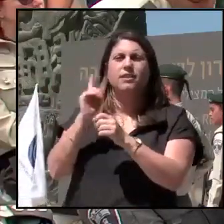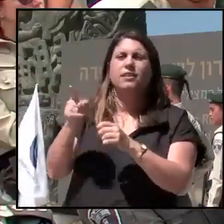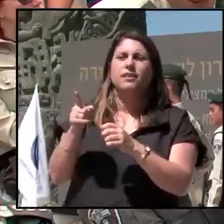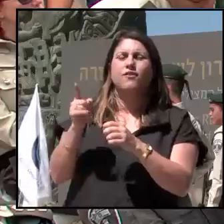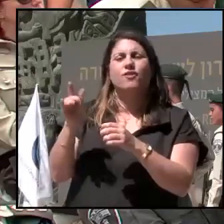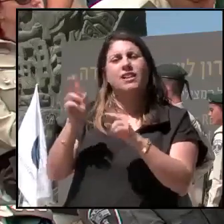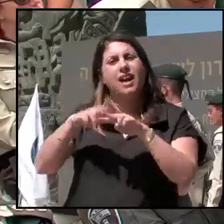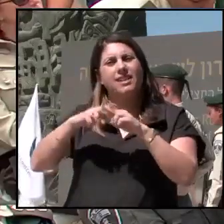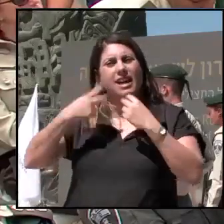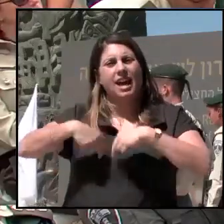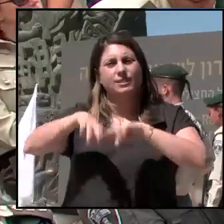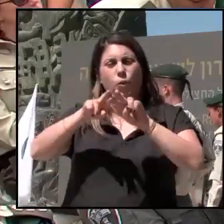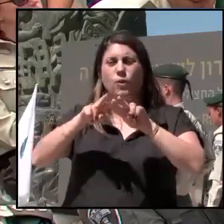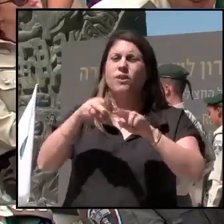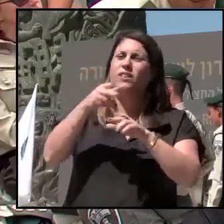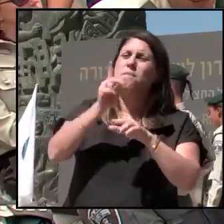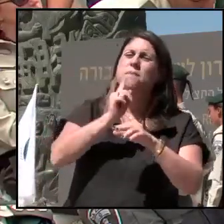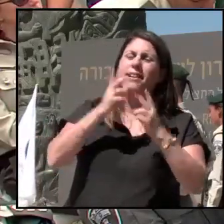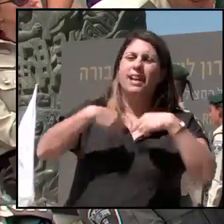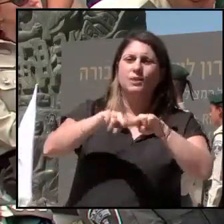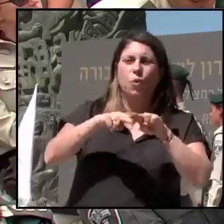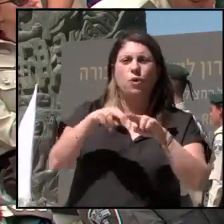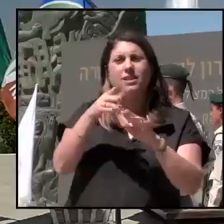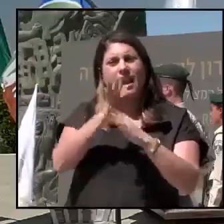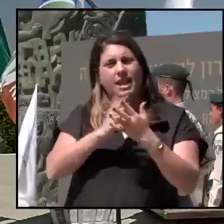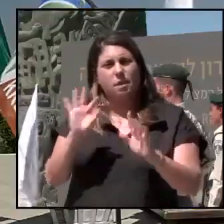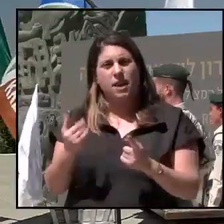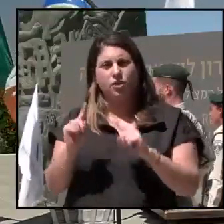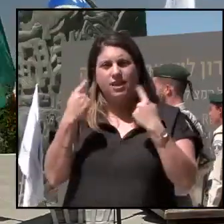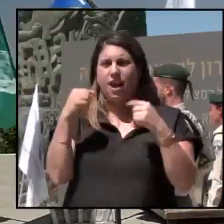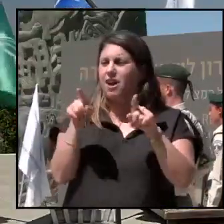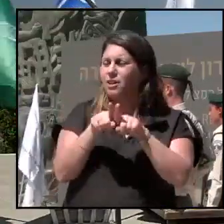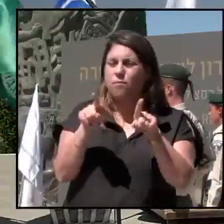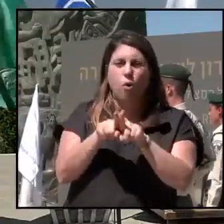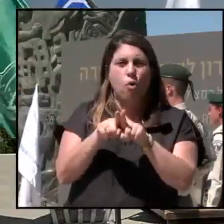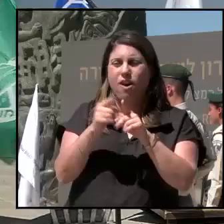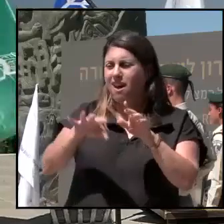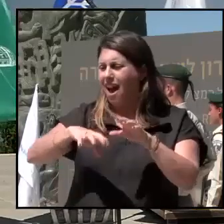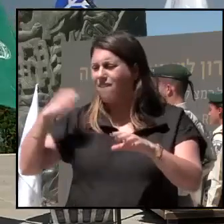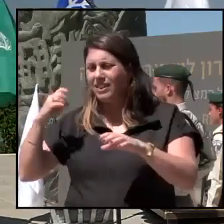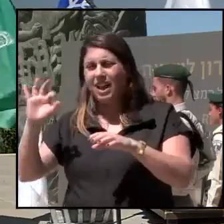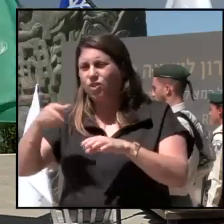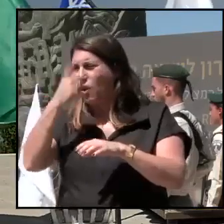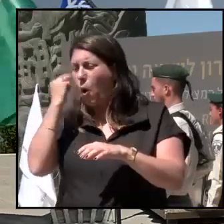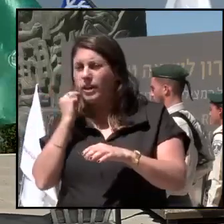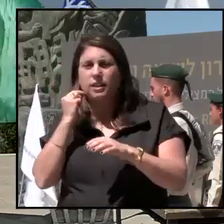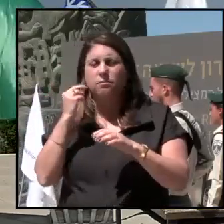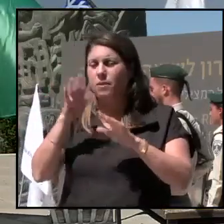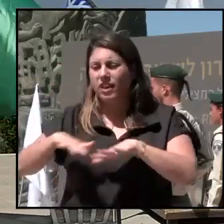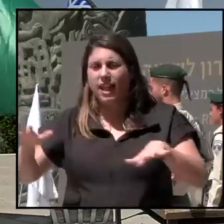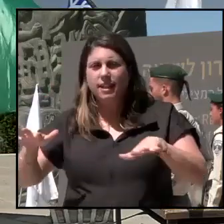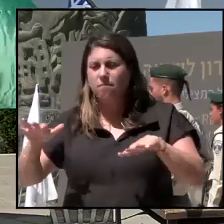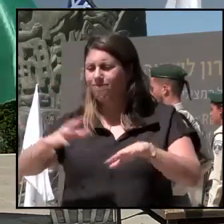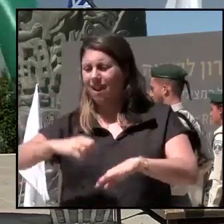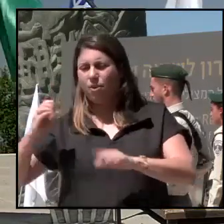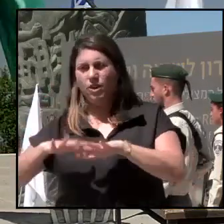back. Some of the most appalling episodes of the Holocaust, such as the separation of children of the Veldiv Roundup from their